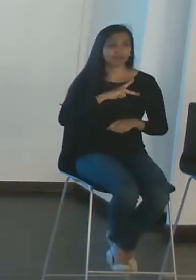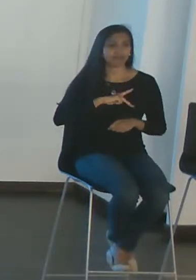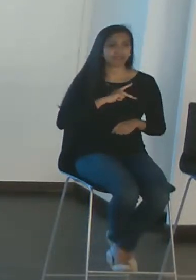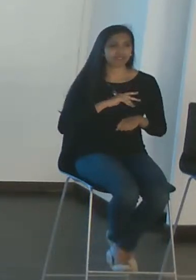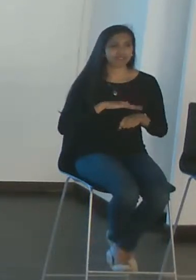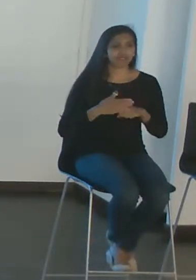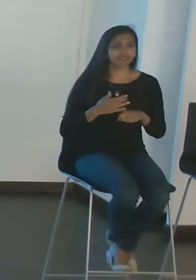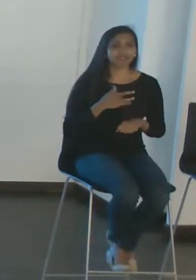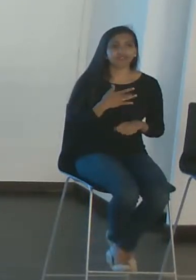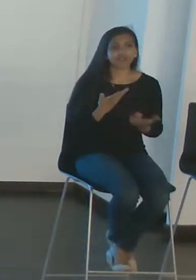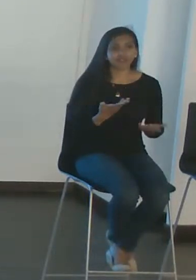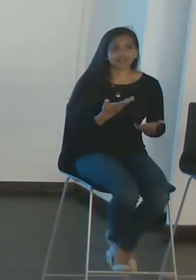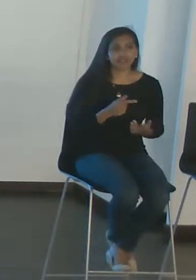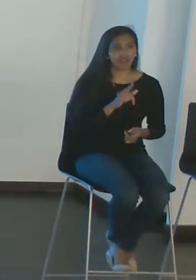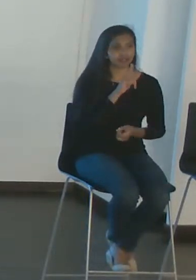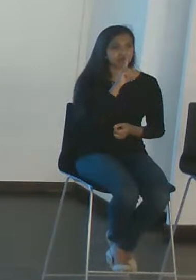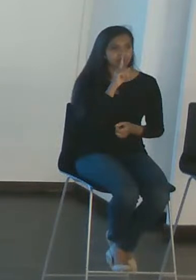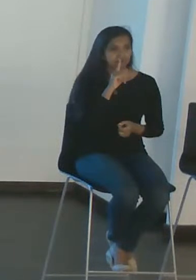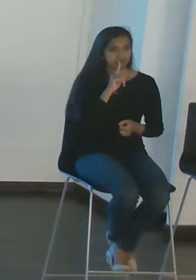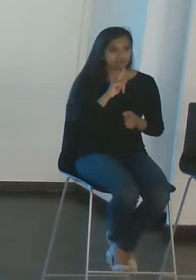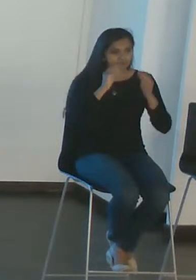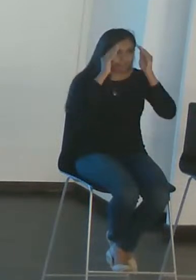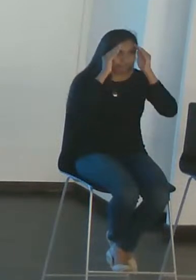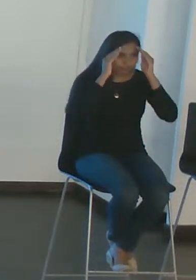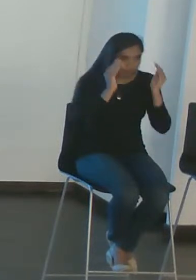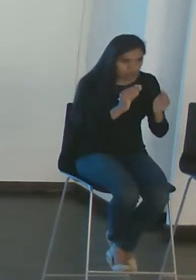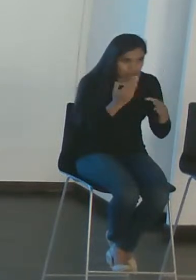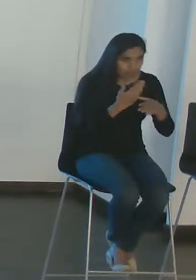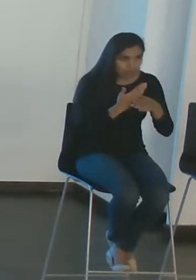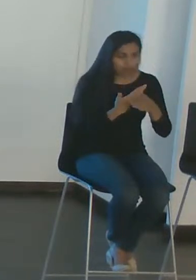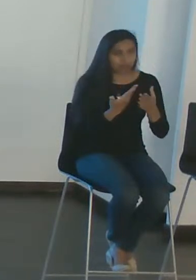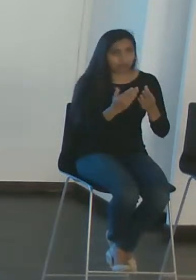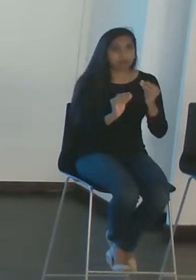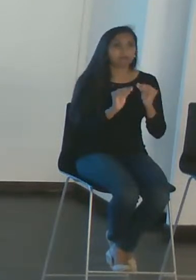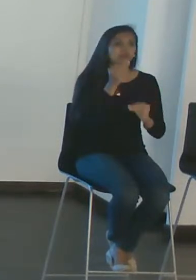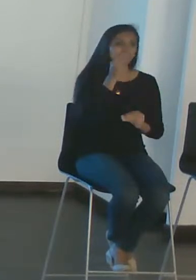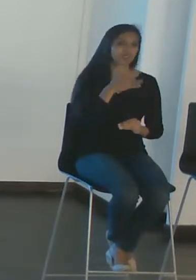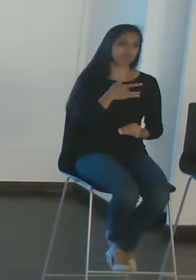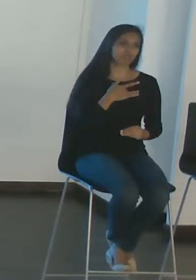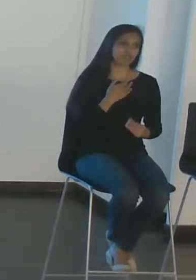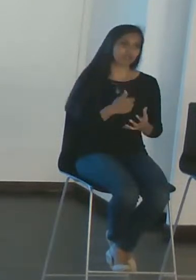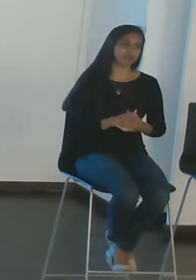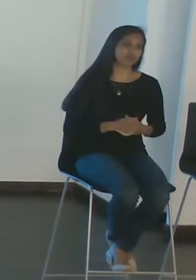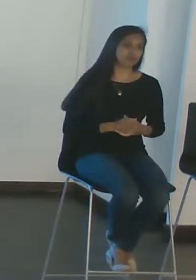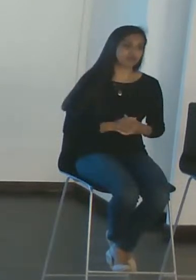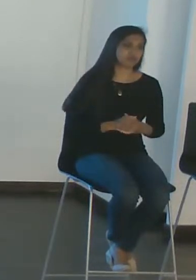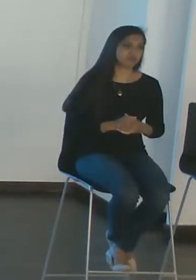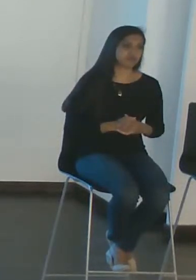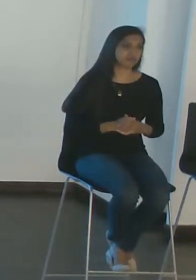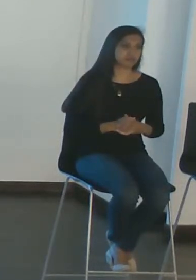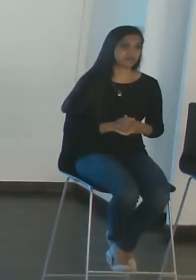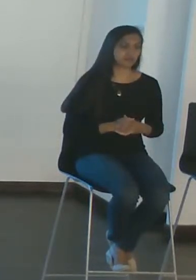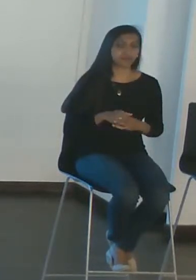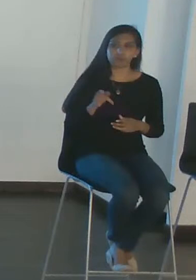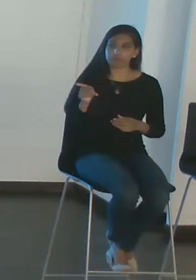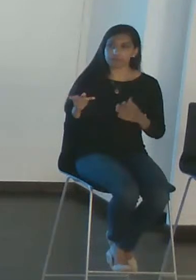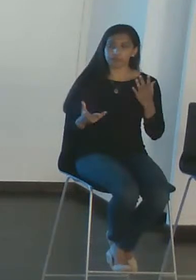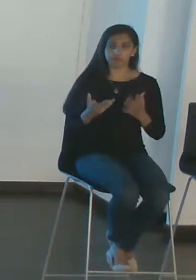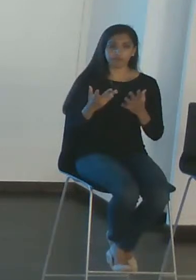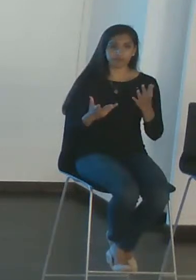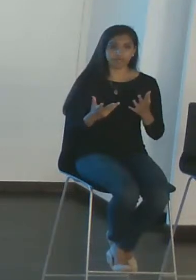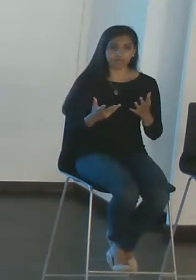yeah, somewhere this thing of telling, I feel like it's some moment where at least, okay, on the one hand, I'm reading,